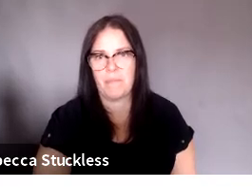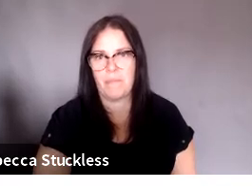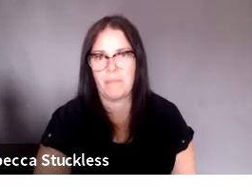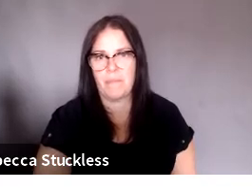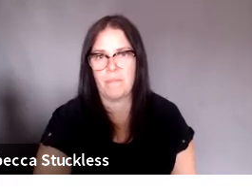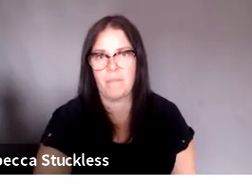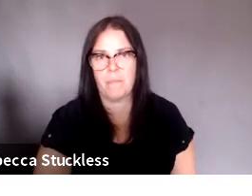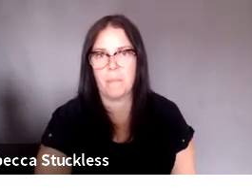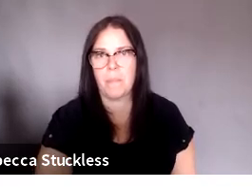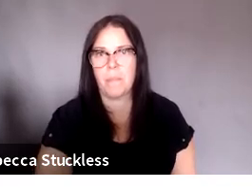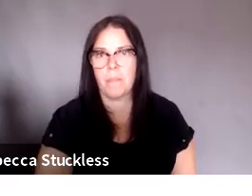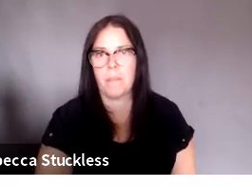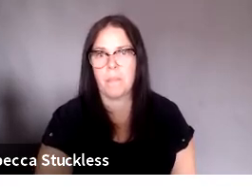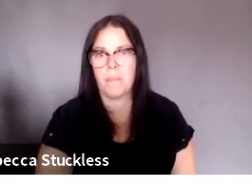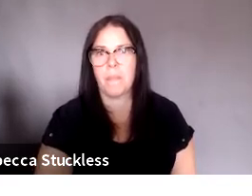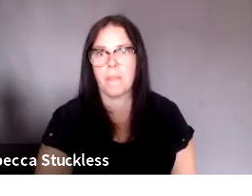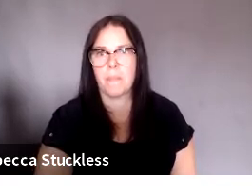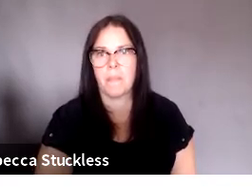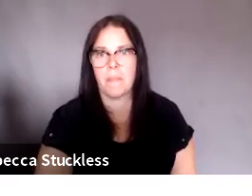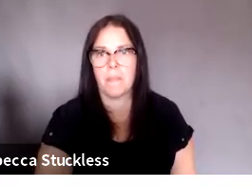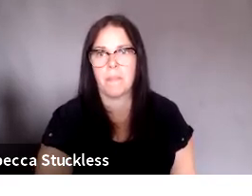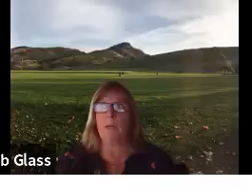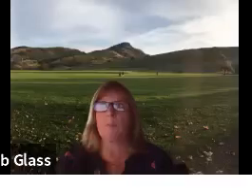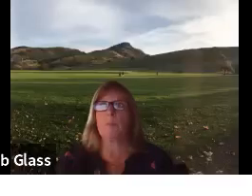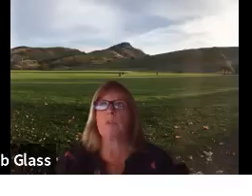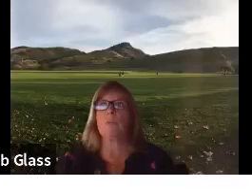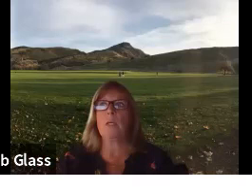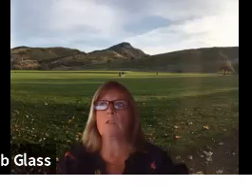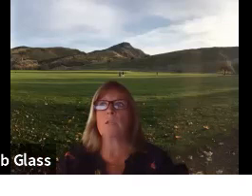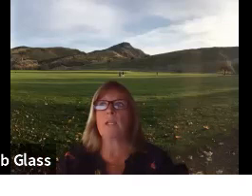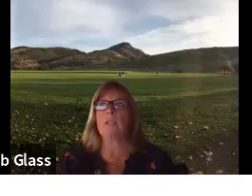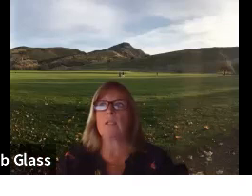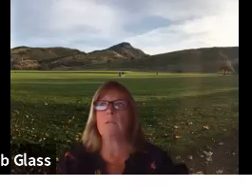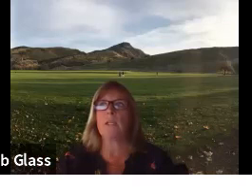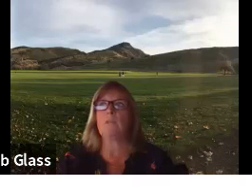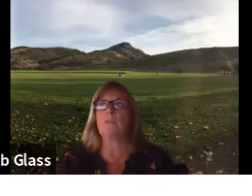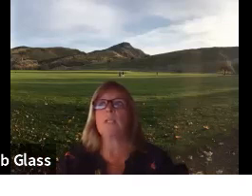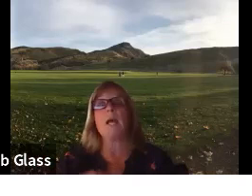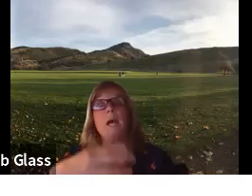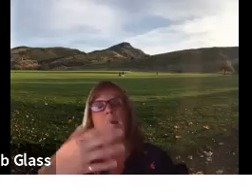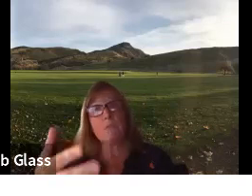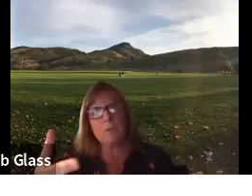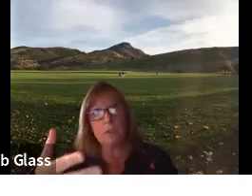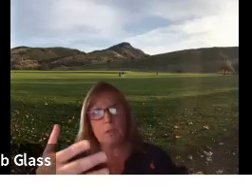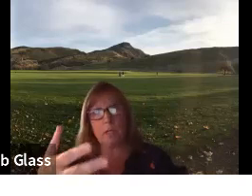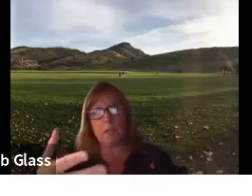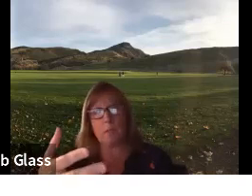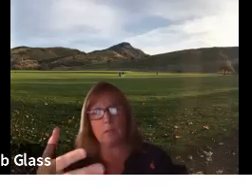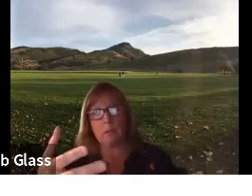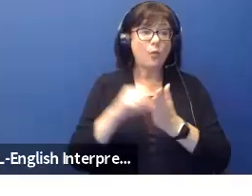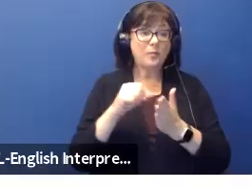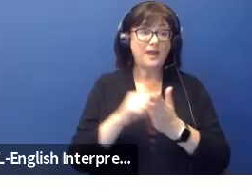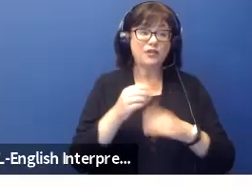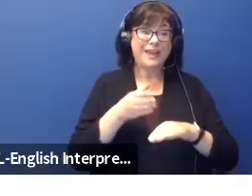And do you update both the PRF and the CaMS person homepage if a client self-identifies after you take them